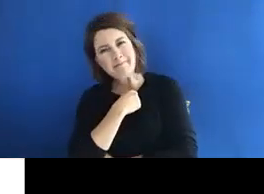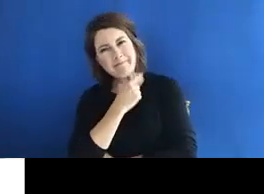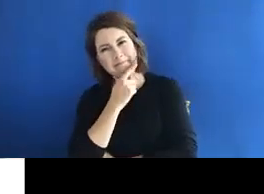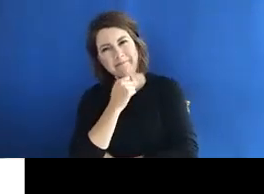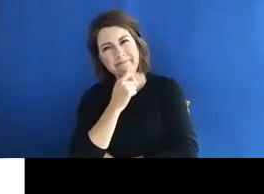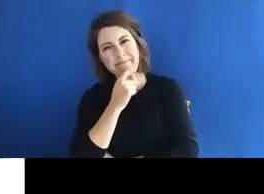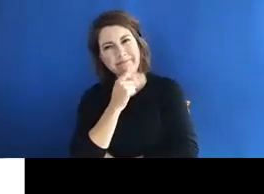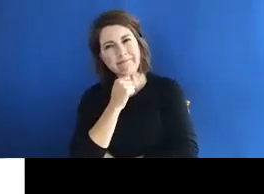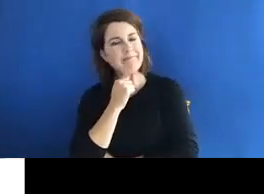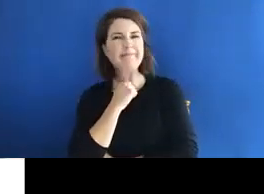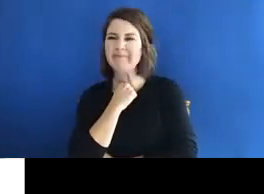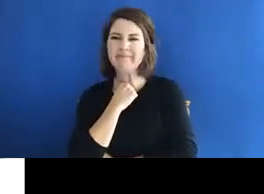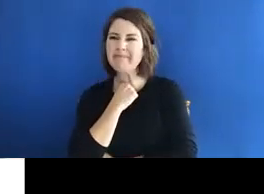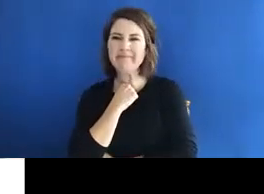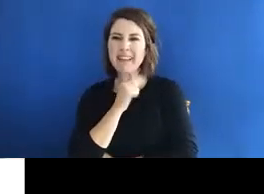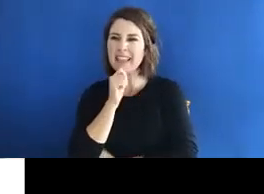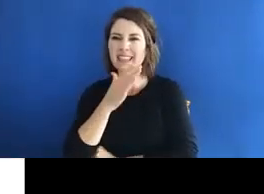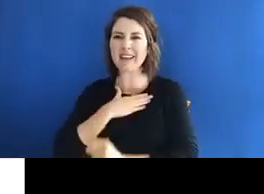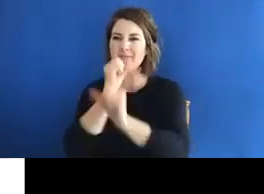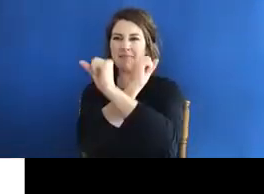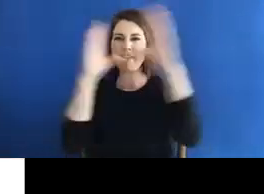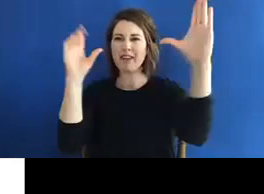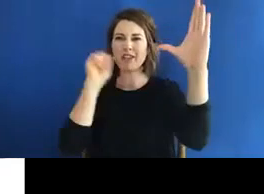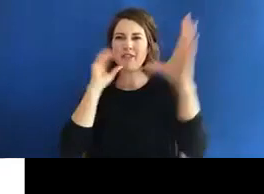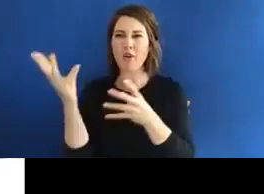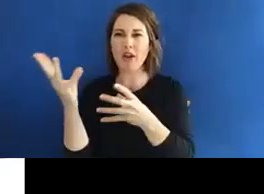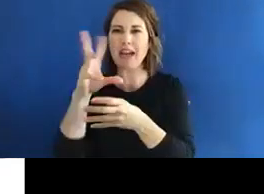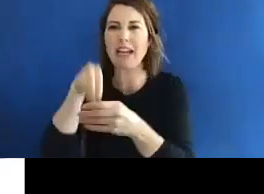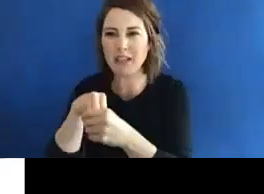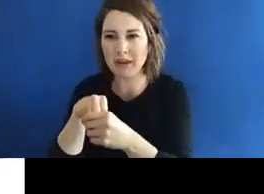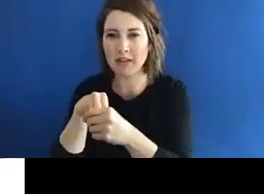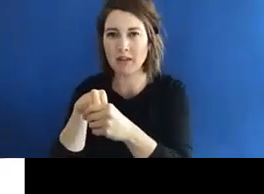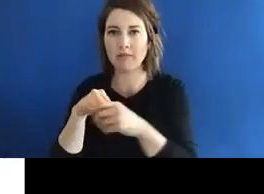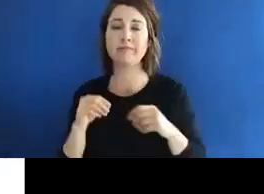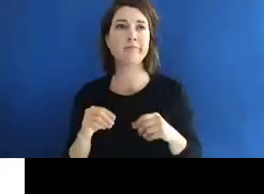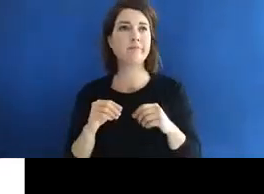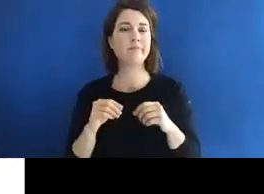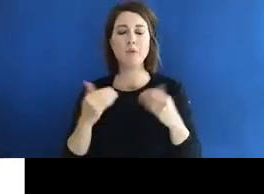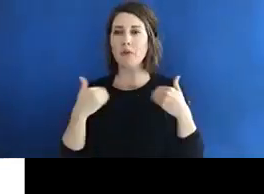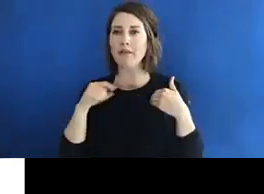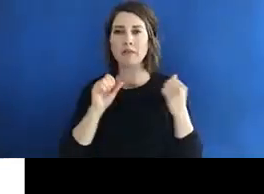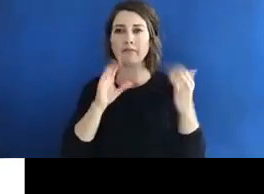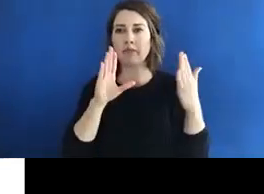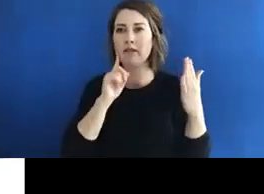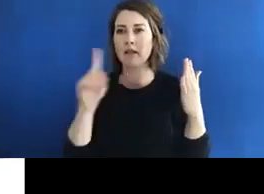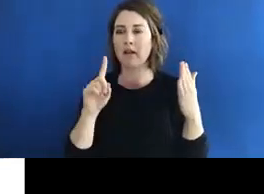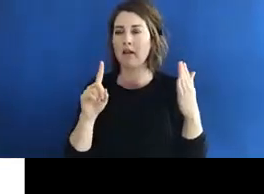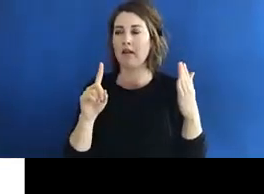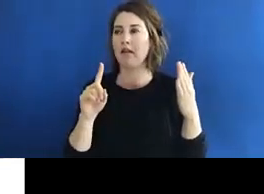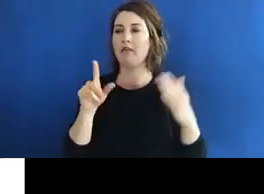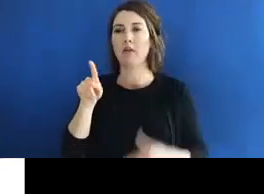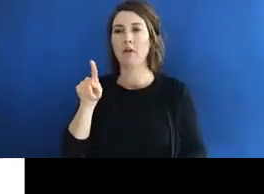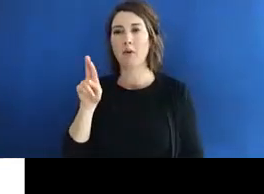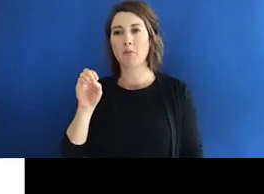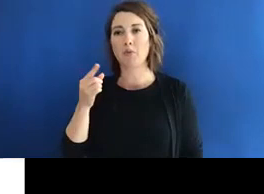how we engage people. Right? Strategies like progressive employment and motivational interviewing can help. We need to